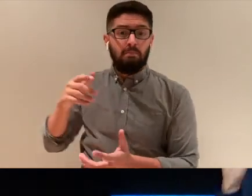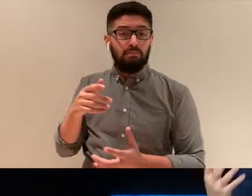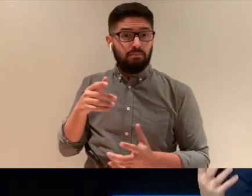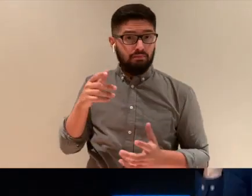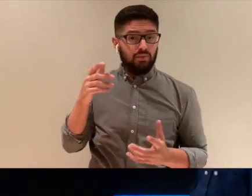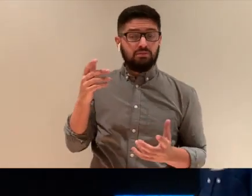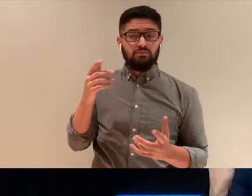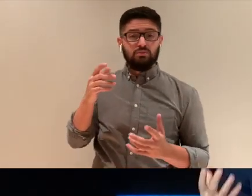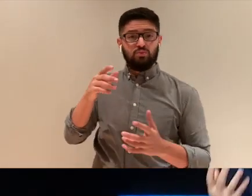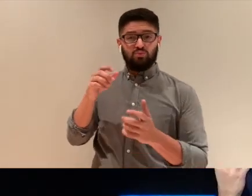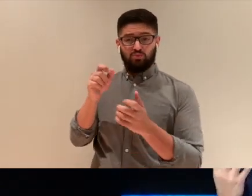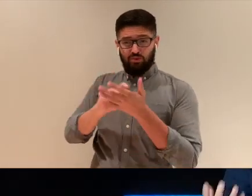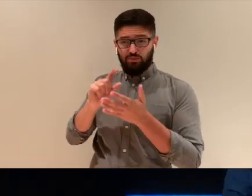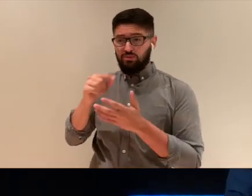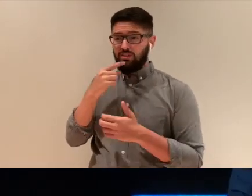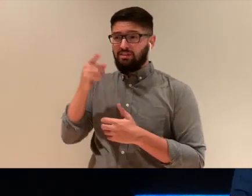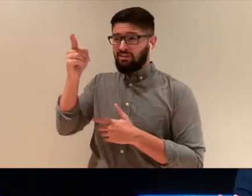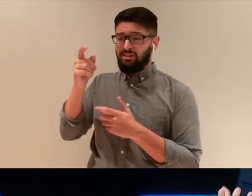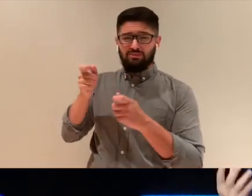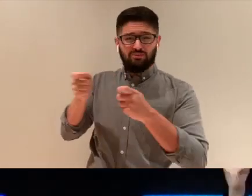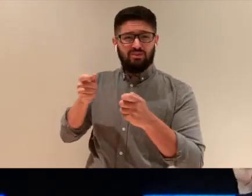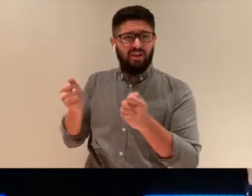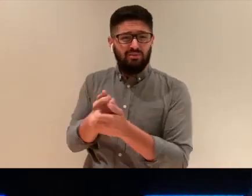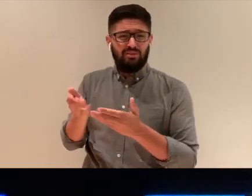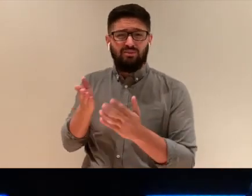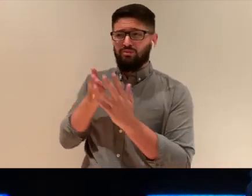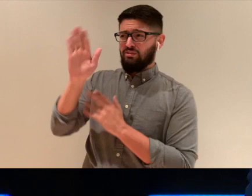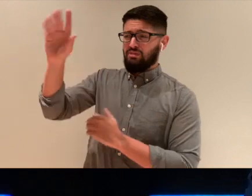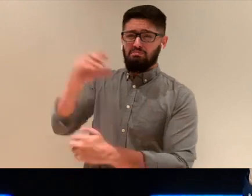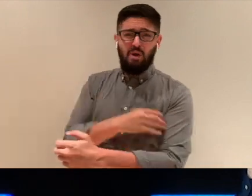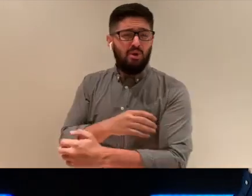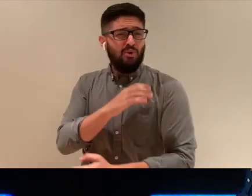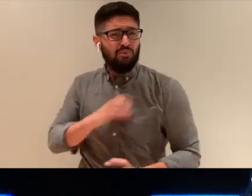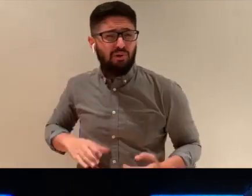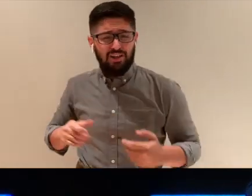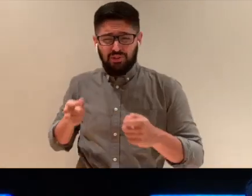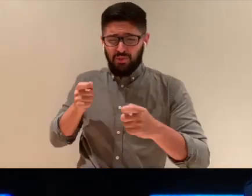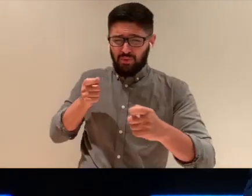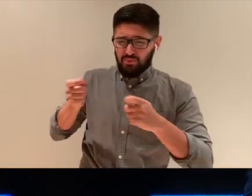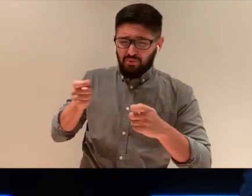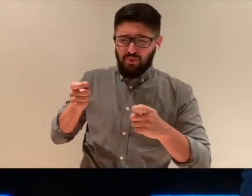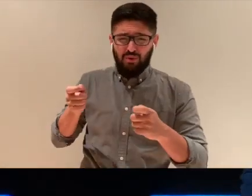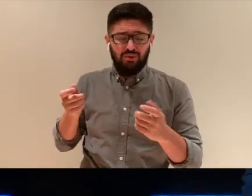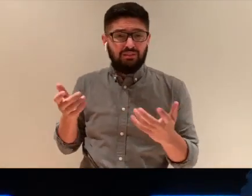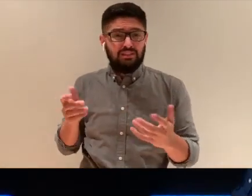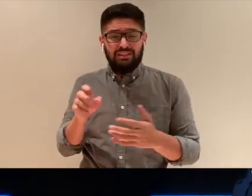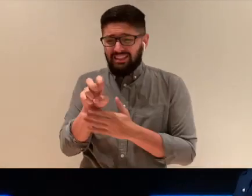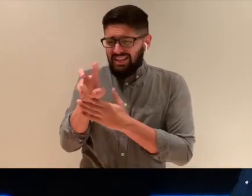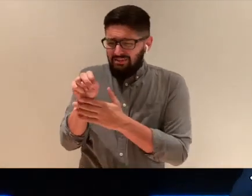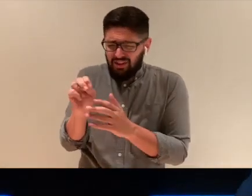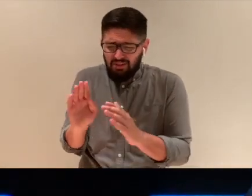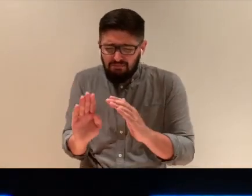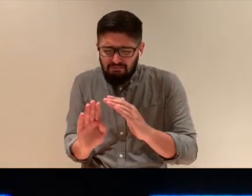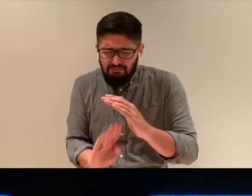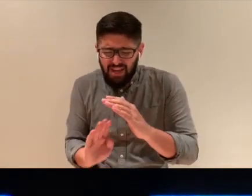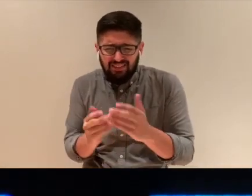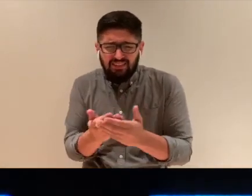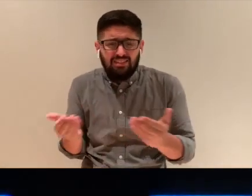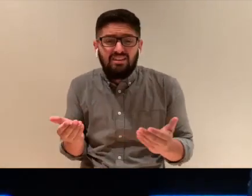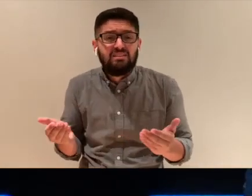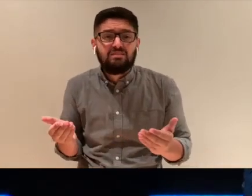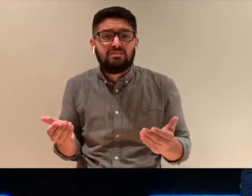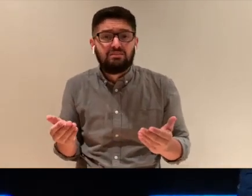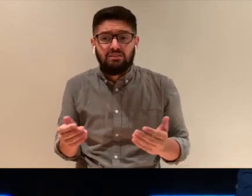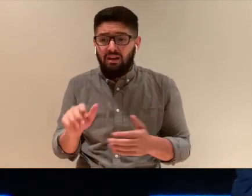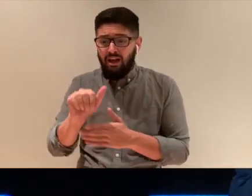holds all things by the word of his power. And we have seen how Christ even has control and dominion even to the most